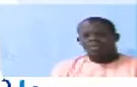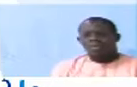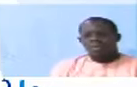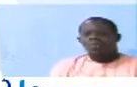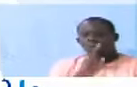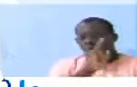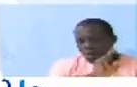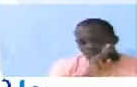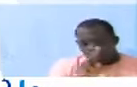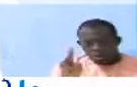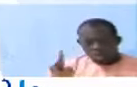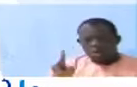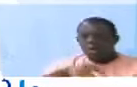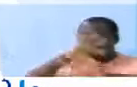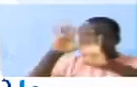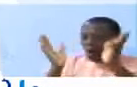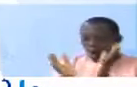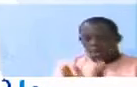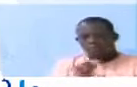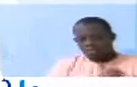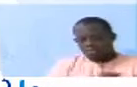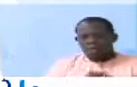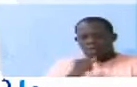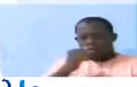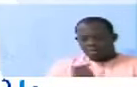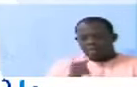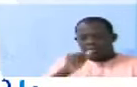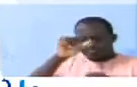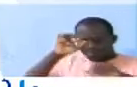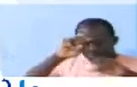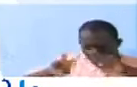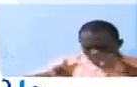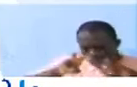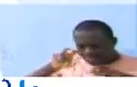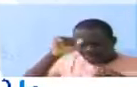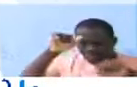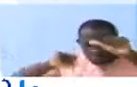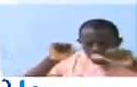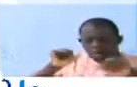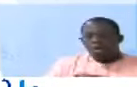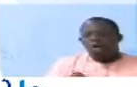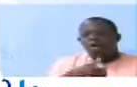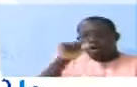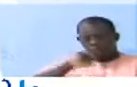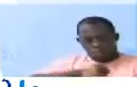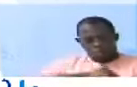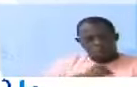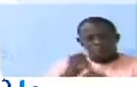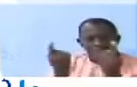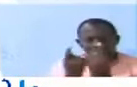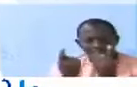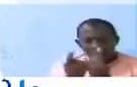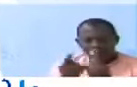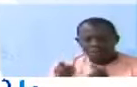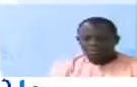All of us were searched, and some of our belongings were taken away from us.